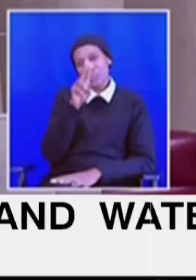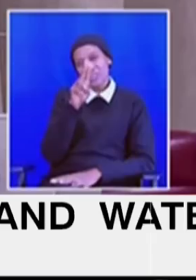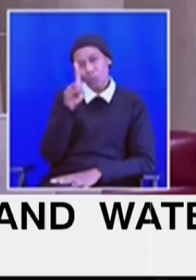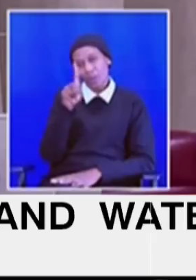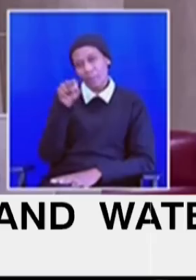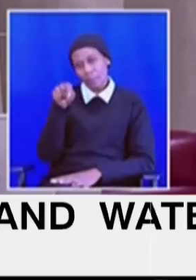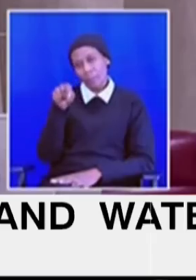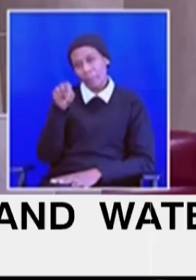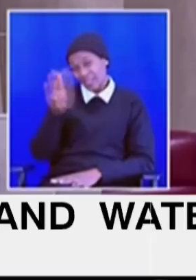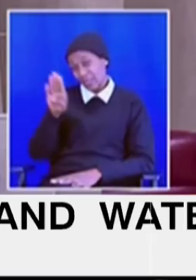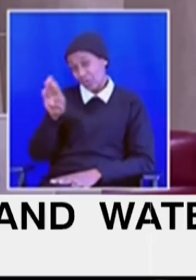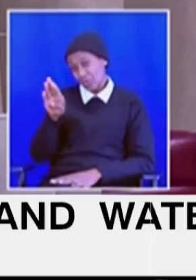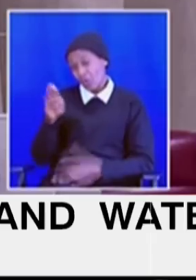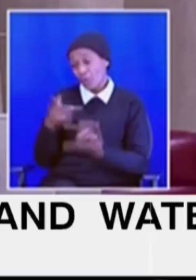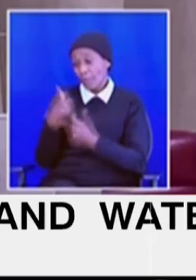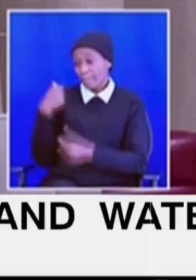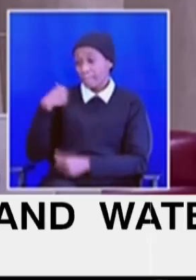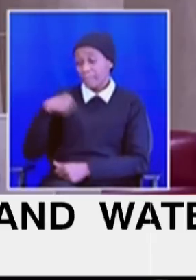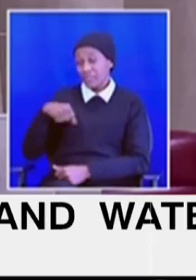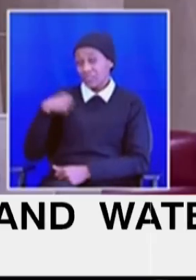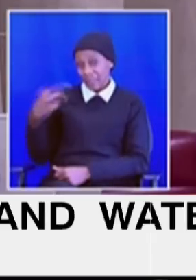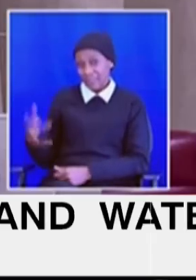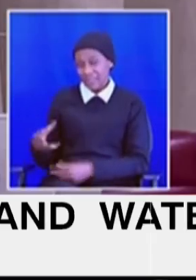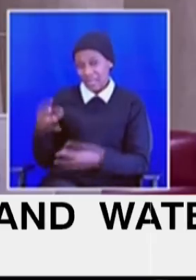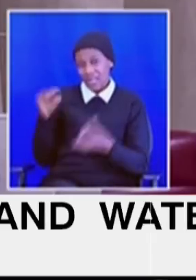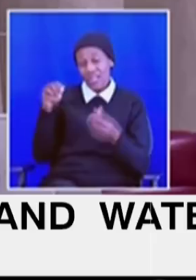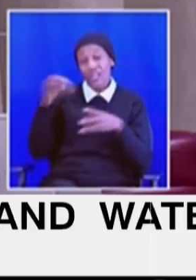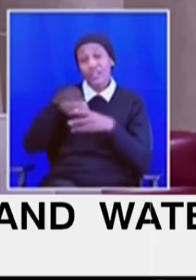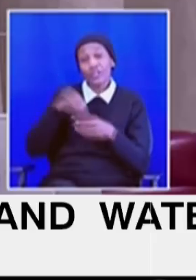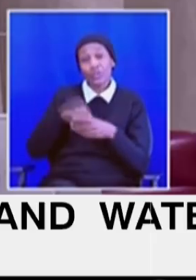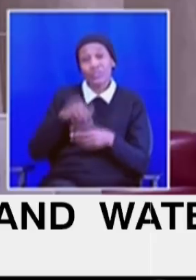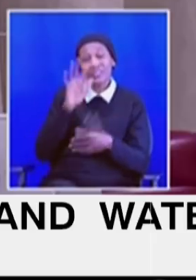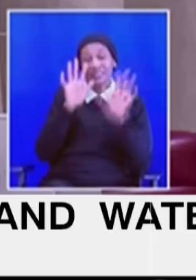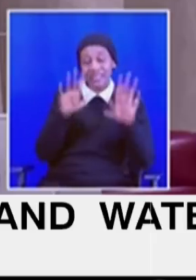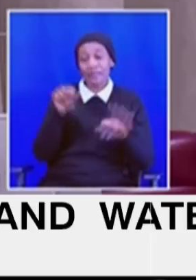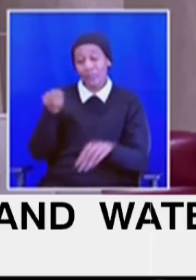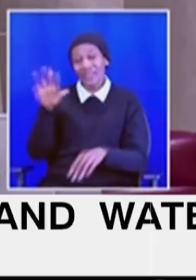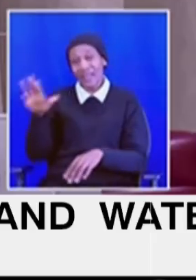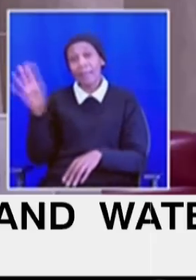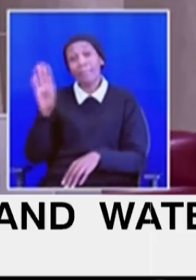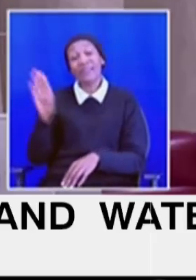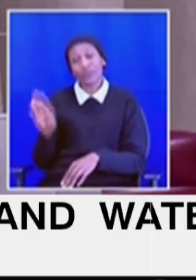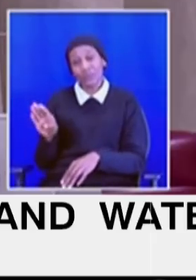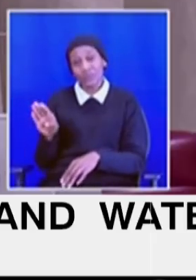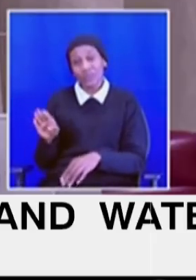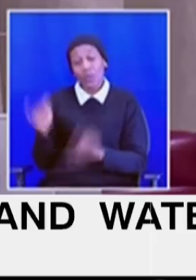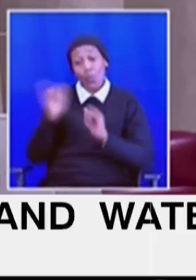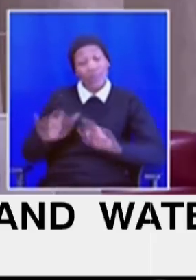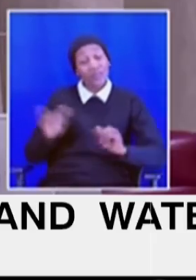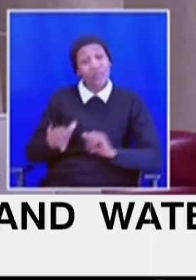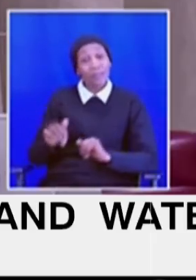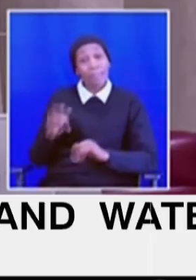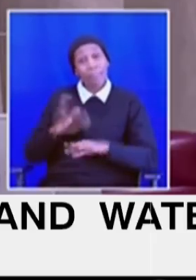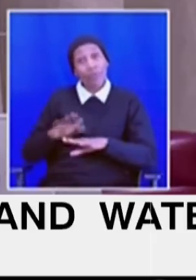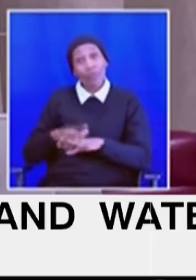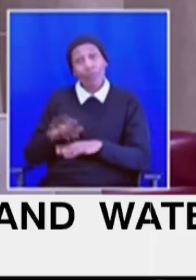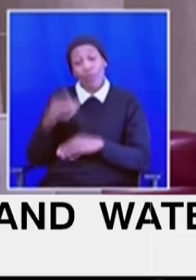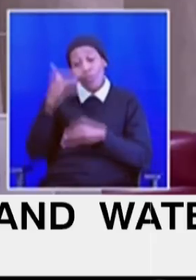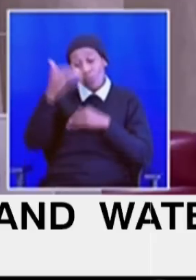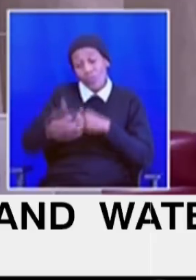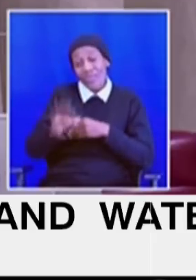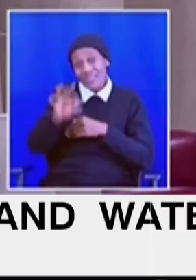municipalities. This includes 10.9 billion rands that is overdue for more than 3